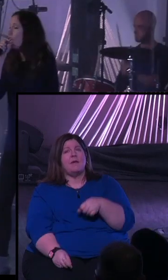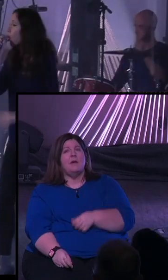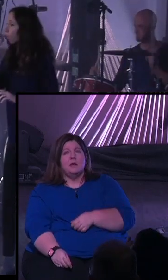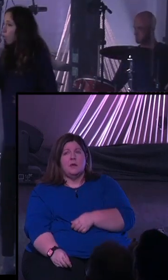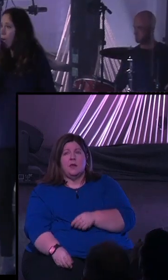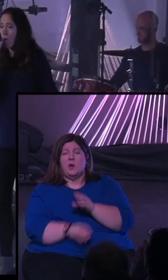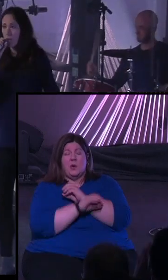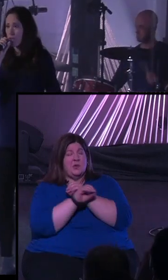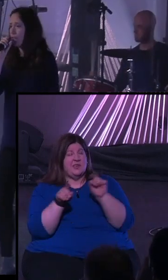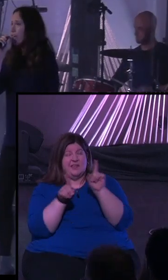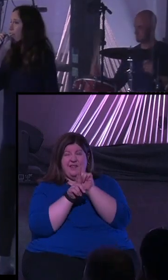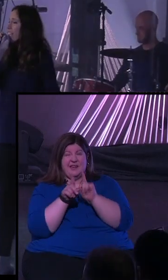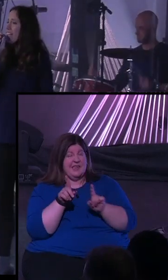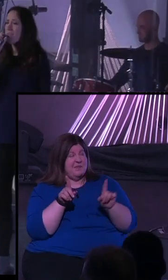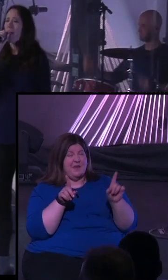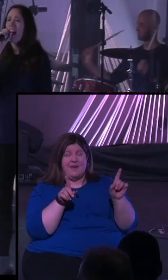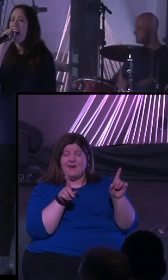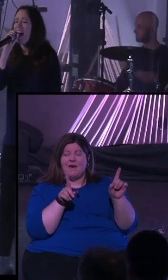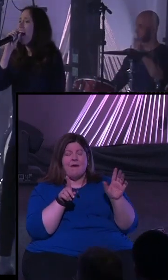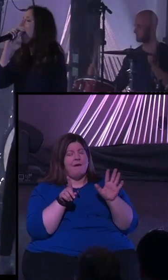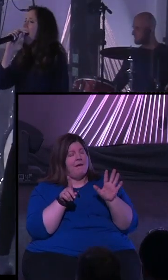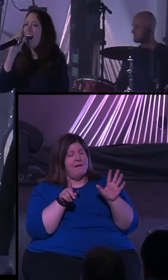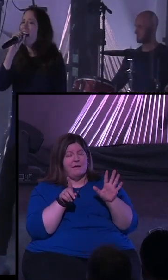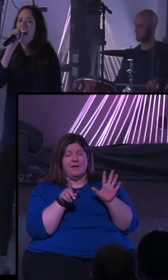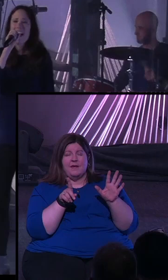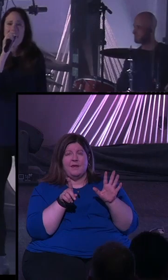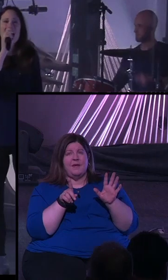back. No turning